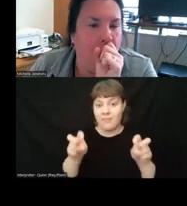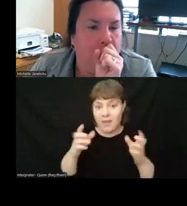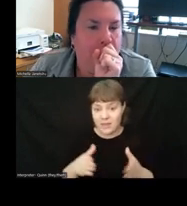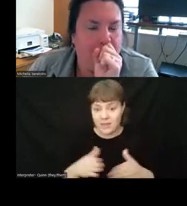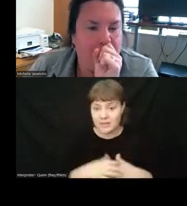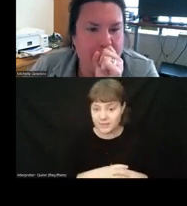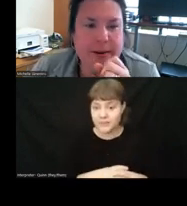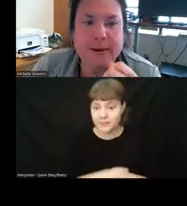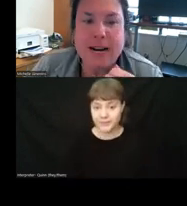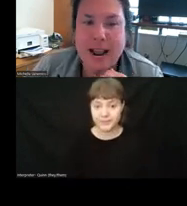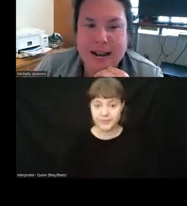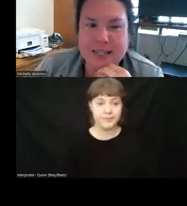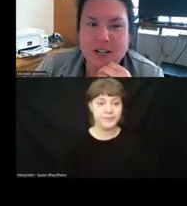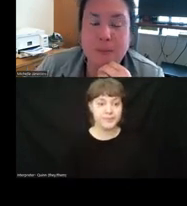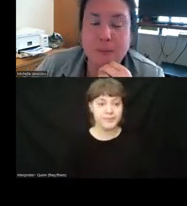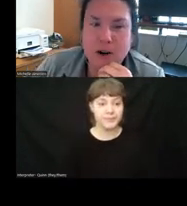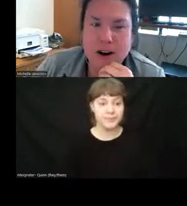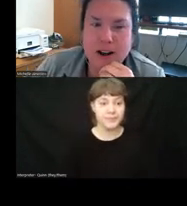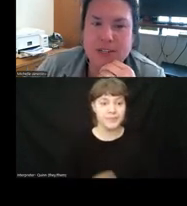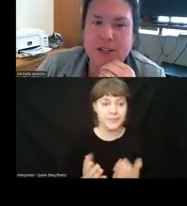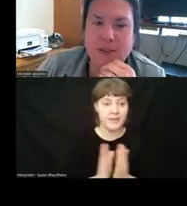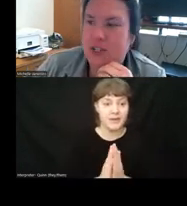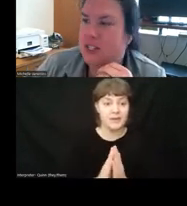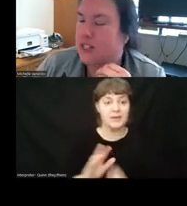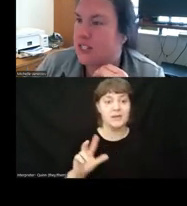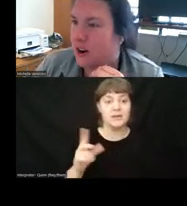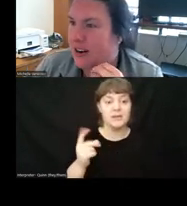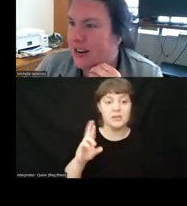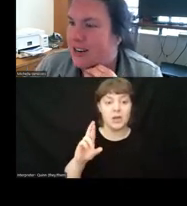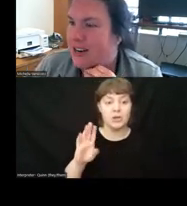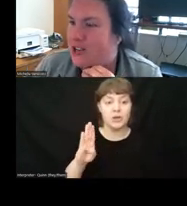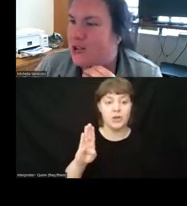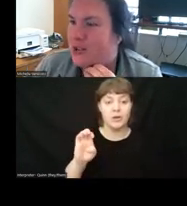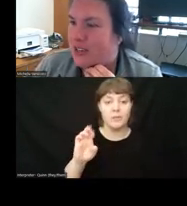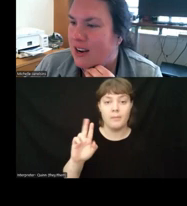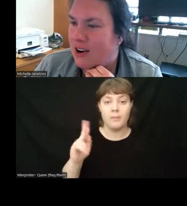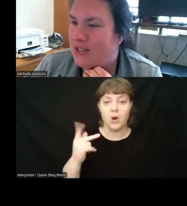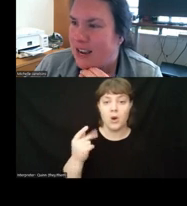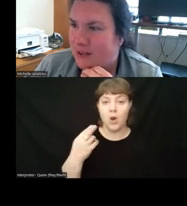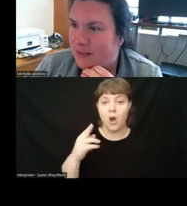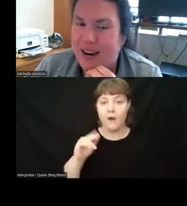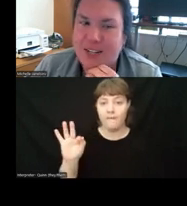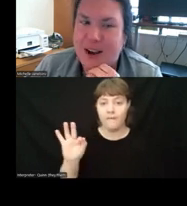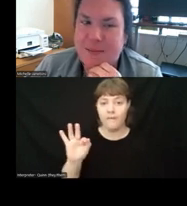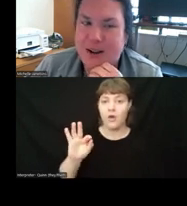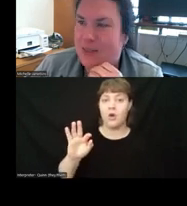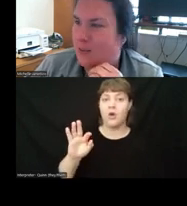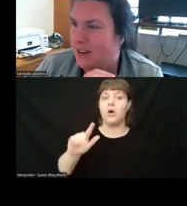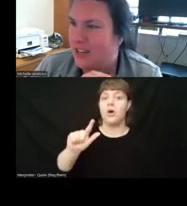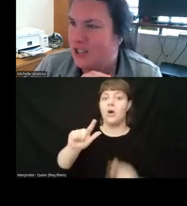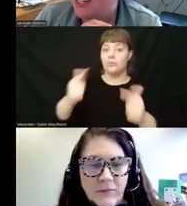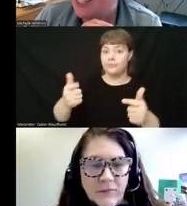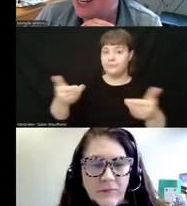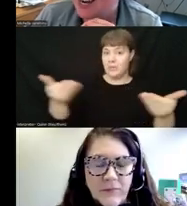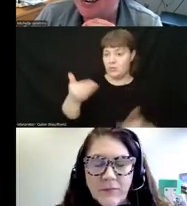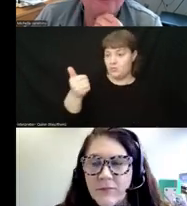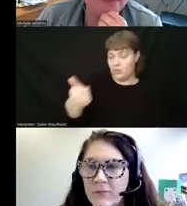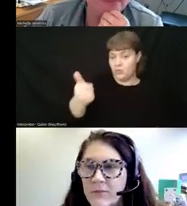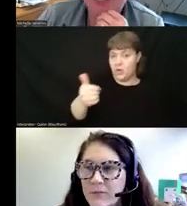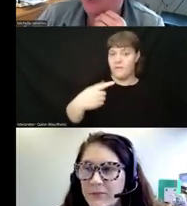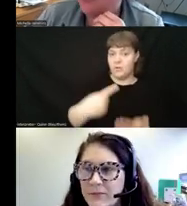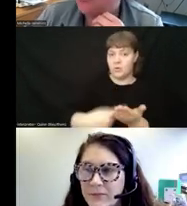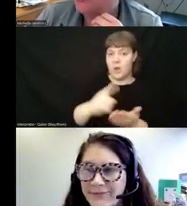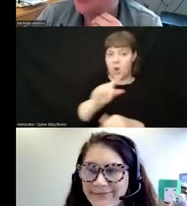I'm going to ask Dr. Burkhoff to first start and introduce herself and talk about the work that she's